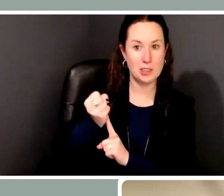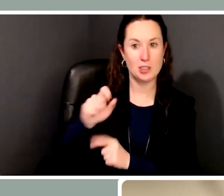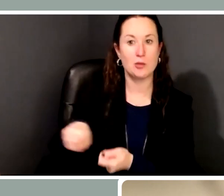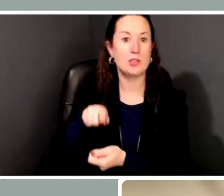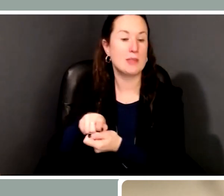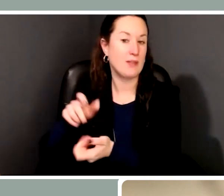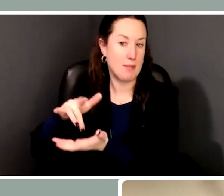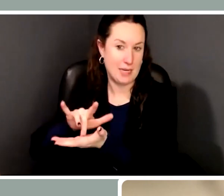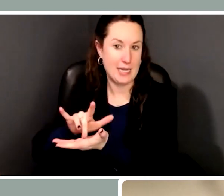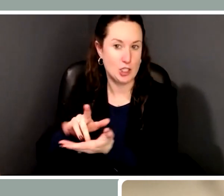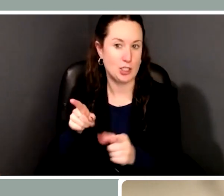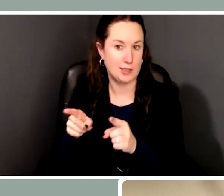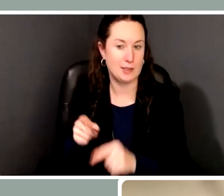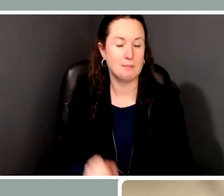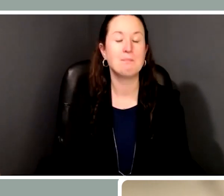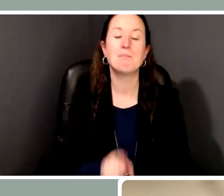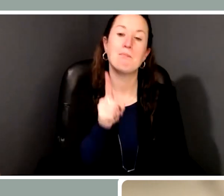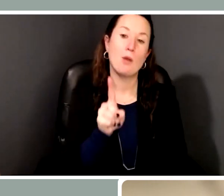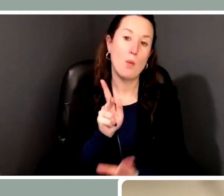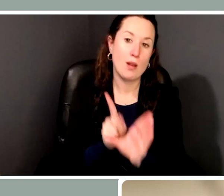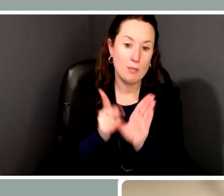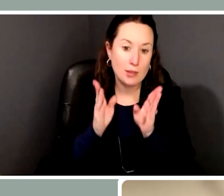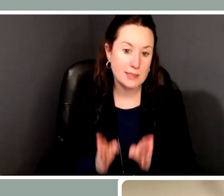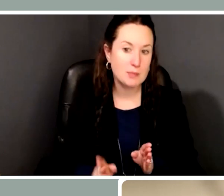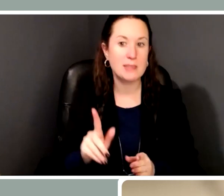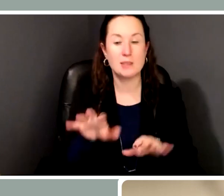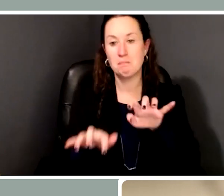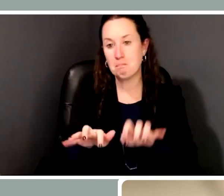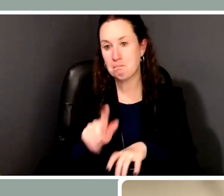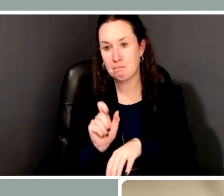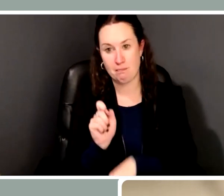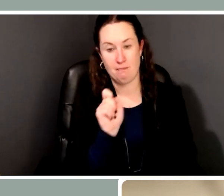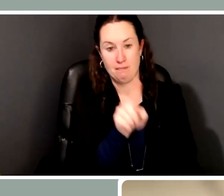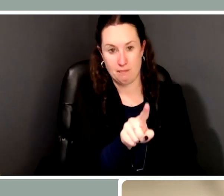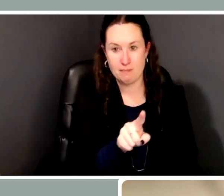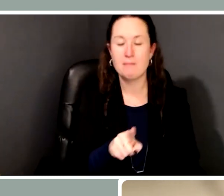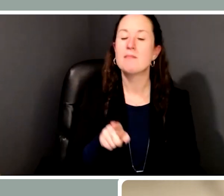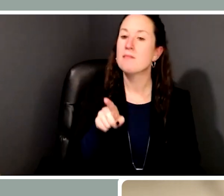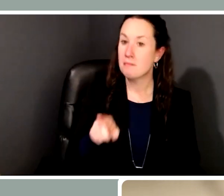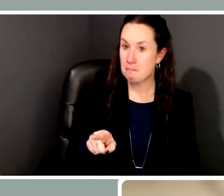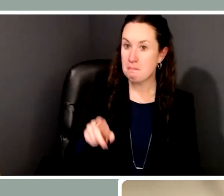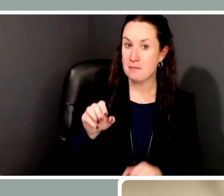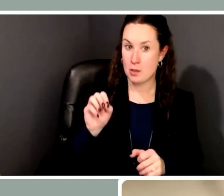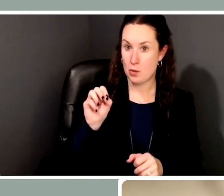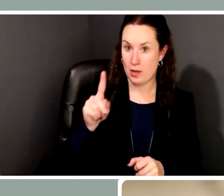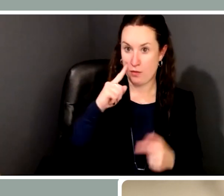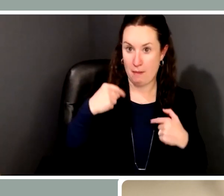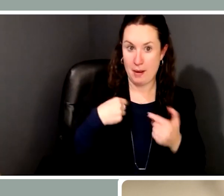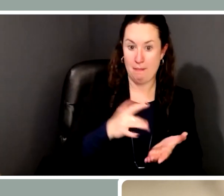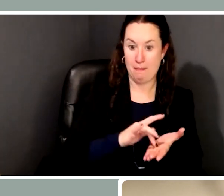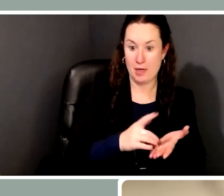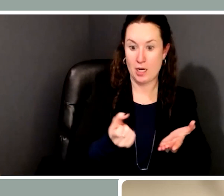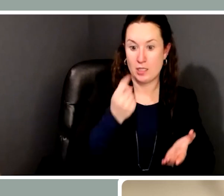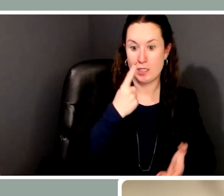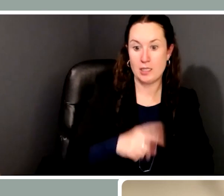medications. One of our participants is asking if it is okay to stop taking